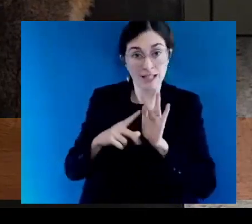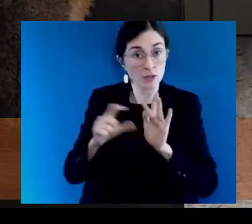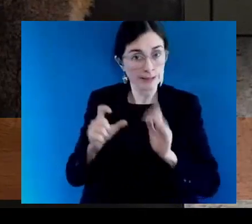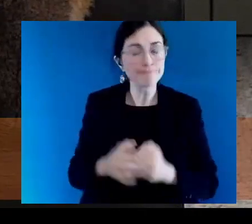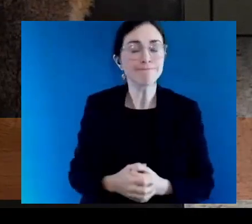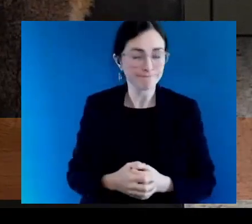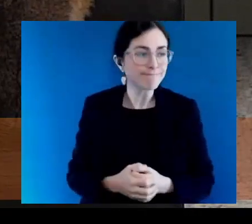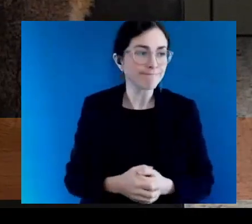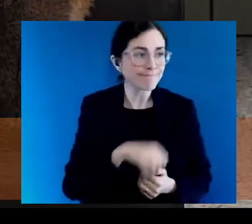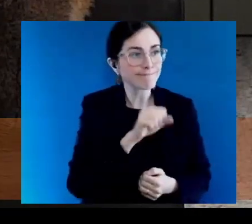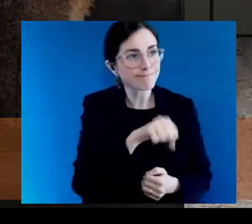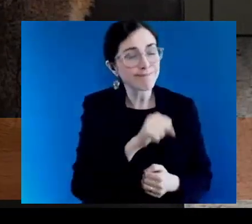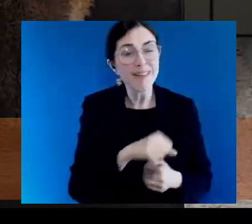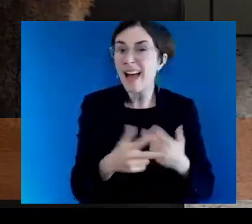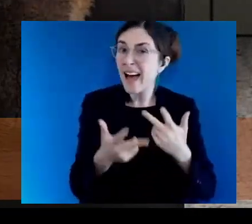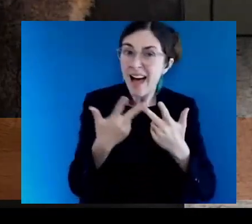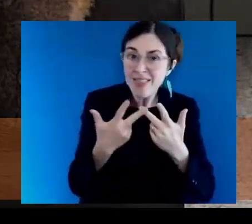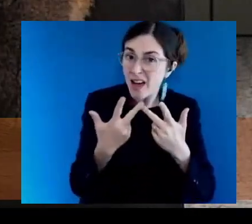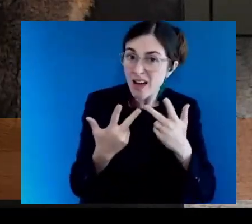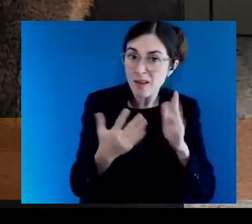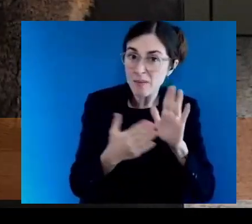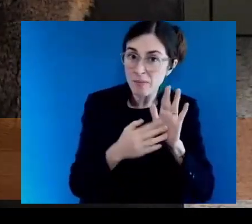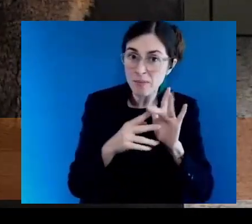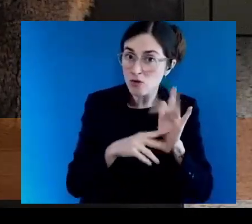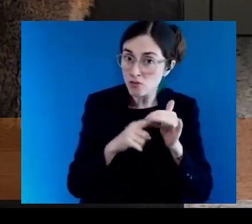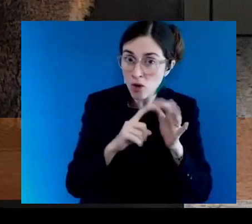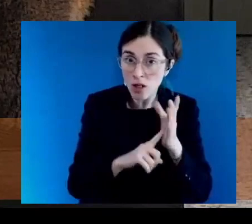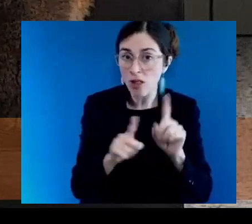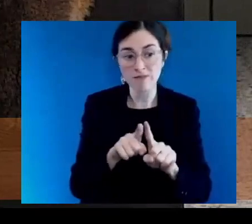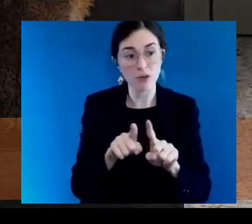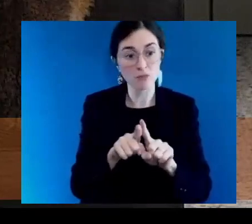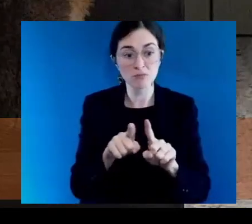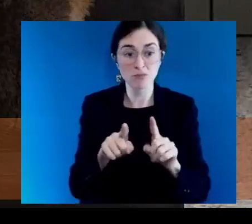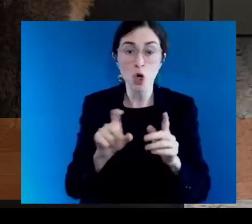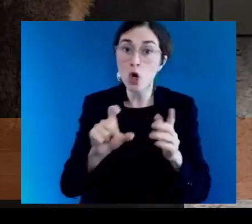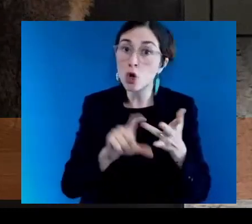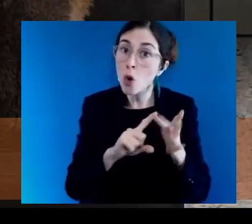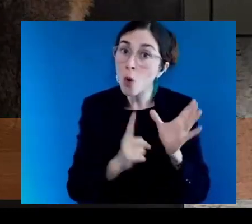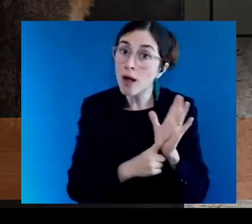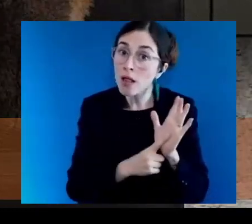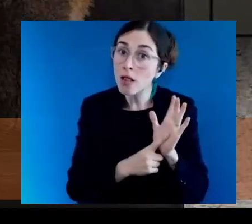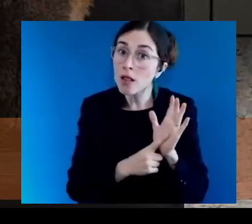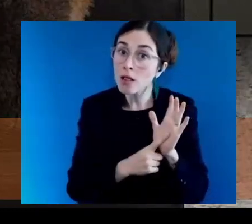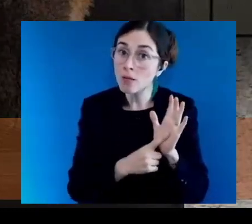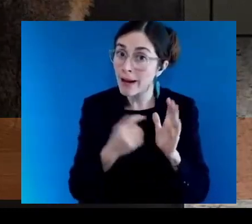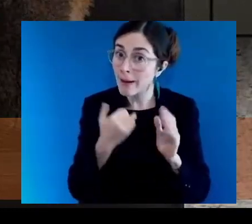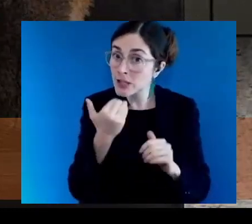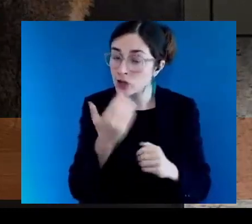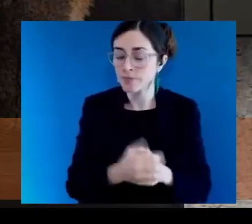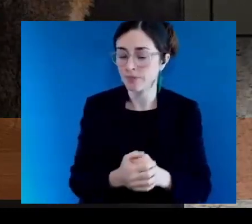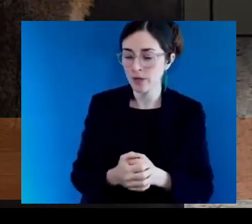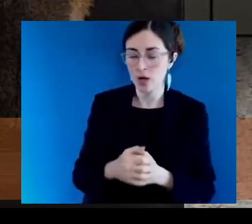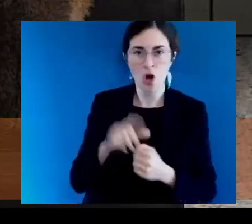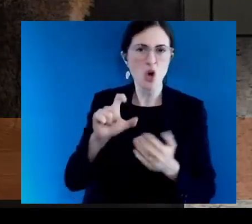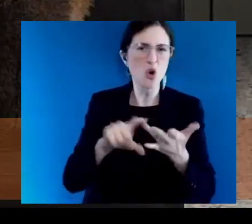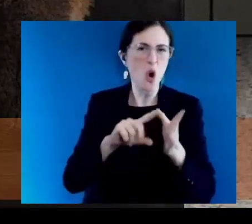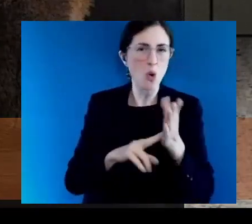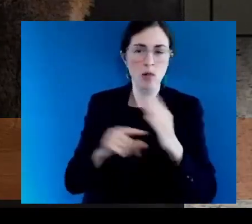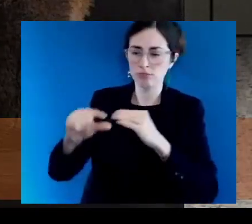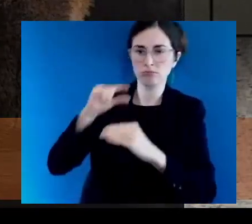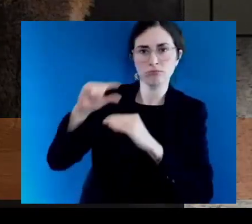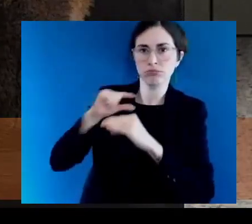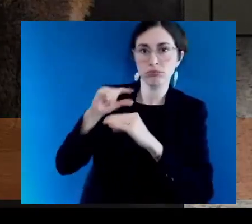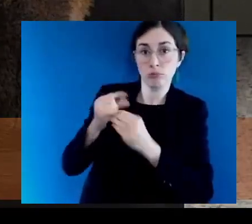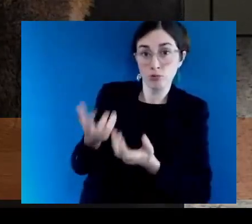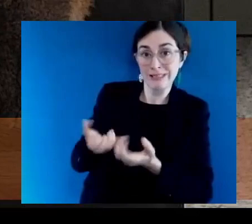from other minerals, including coal, for that period? For coal, royalties have been received in the order of